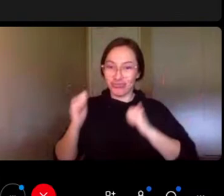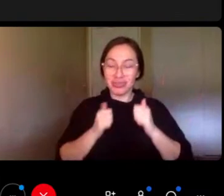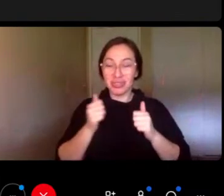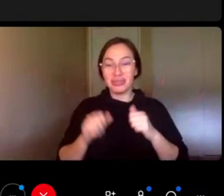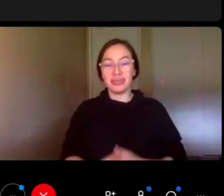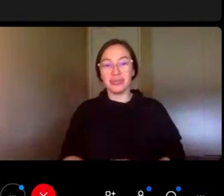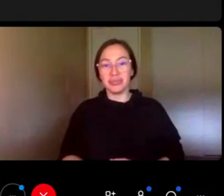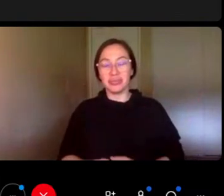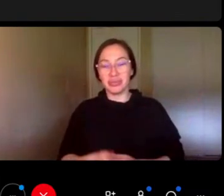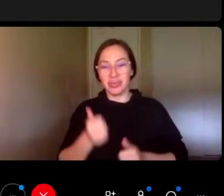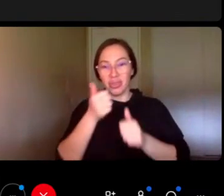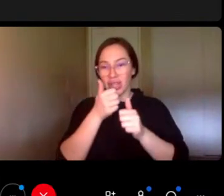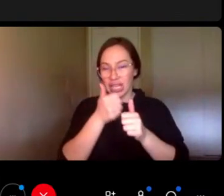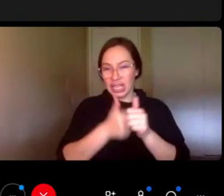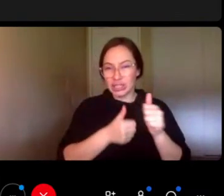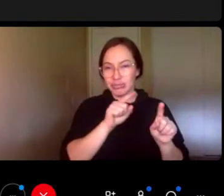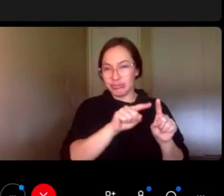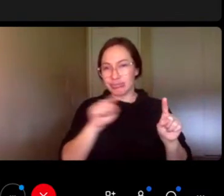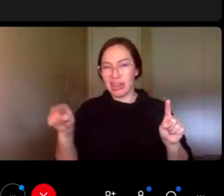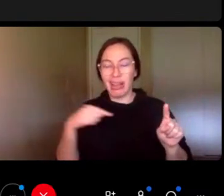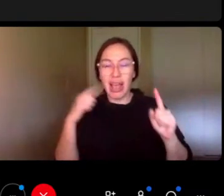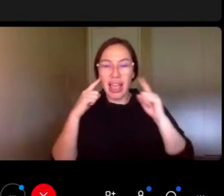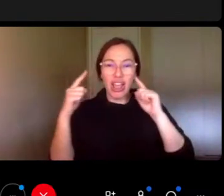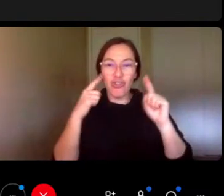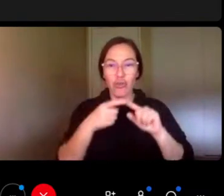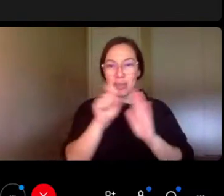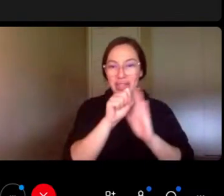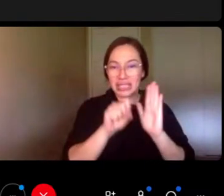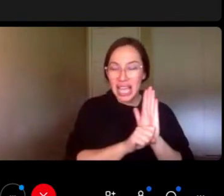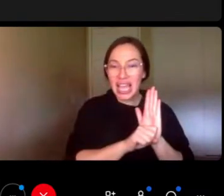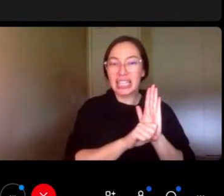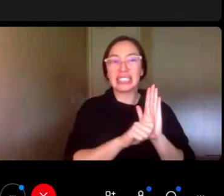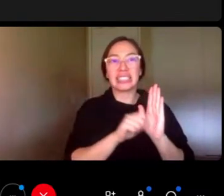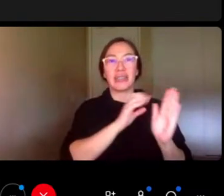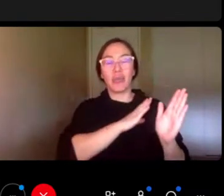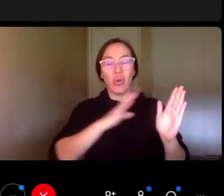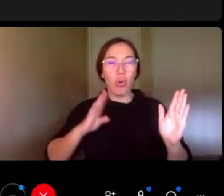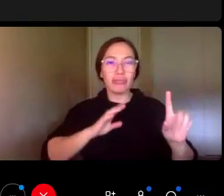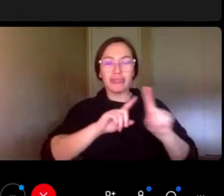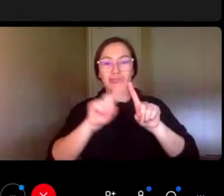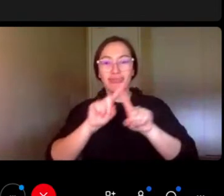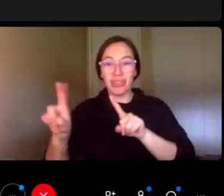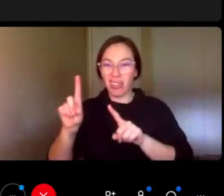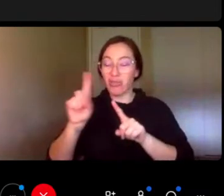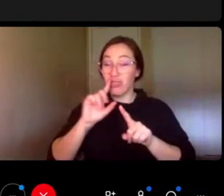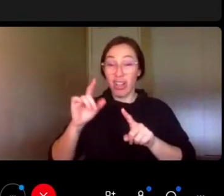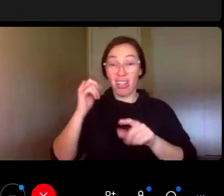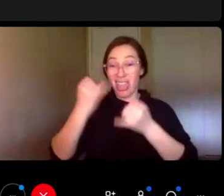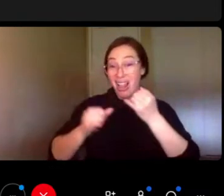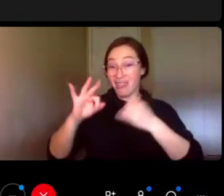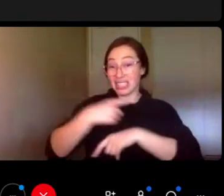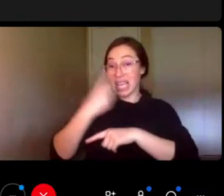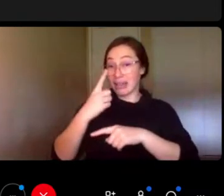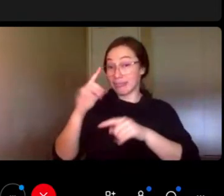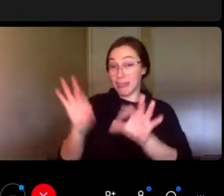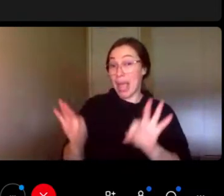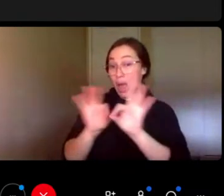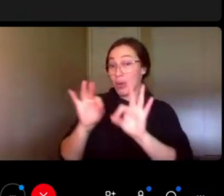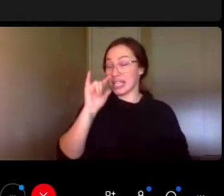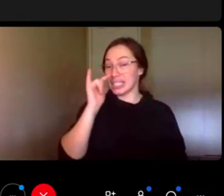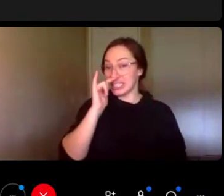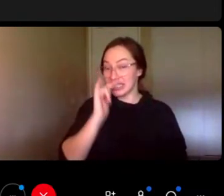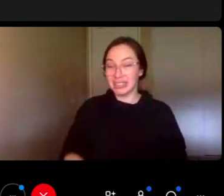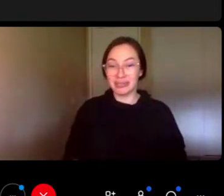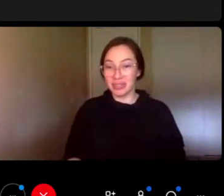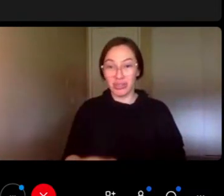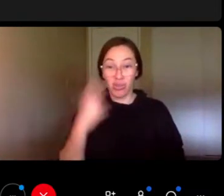share that I hear from school boards across the state, and I heard it loud and strong here. At the end of the day, it's all about kids. It's the only reason we